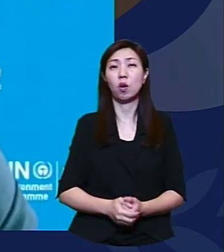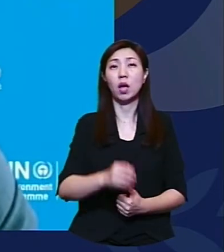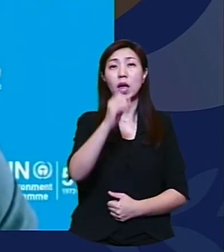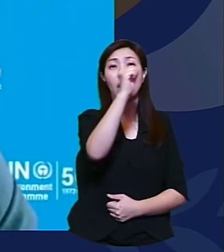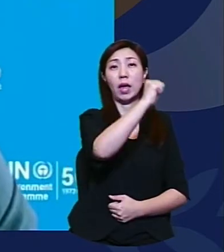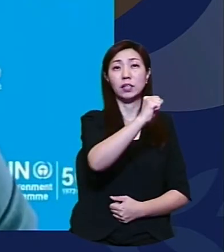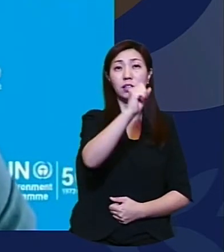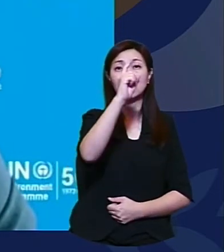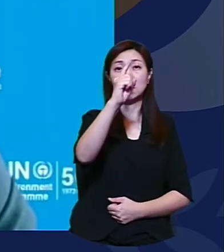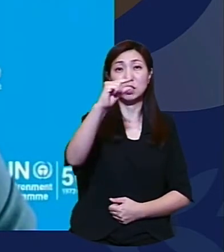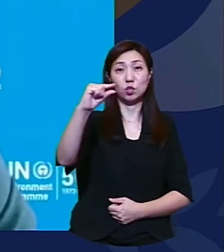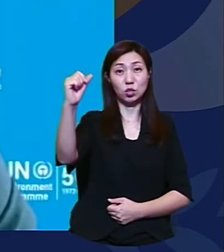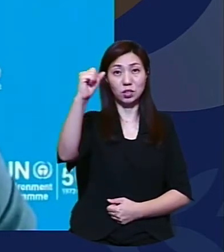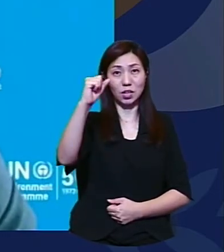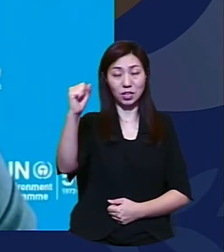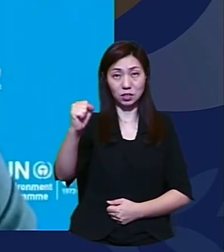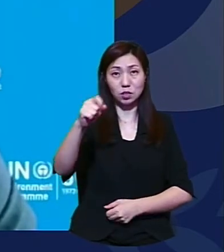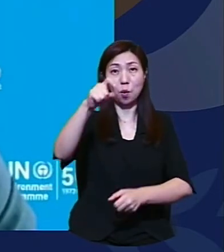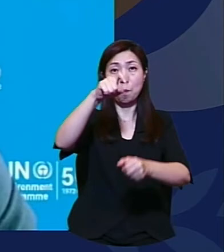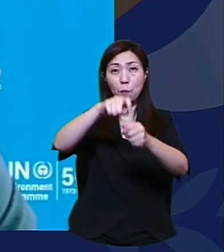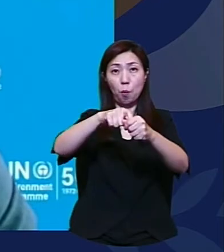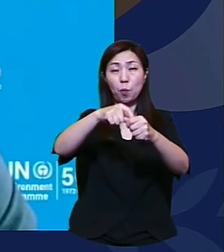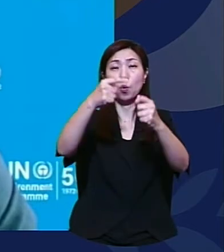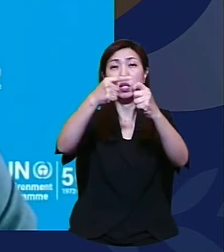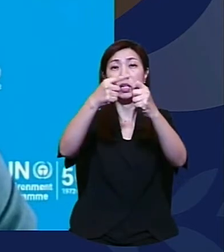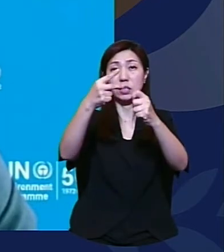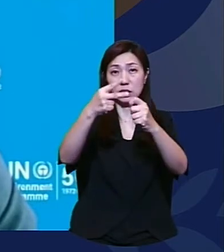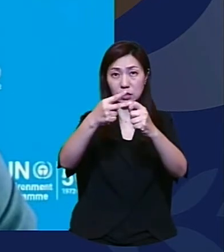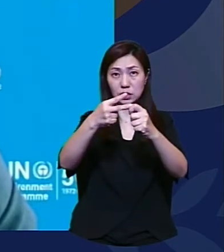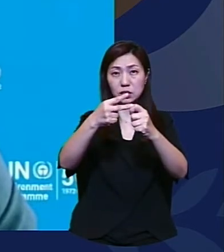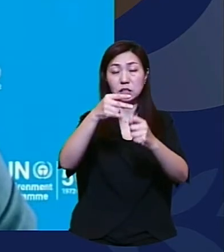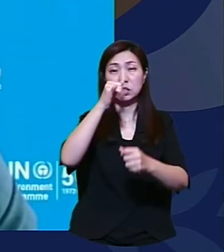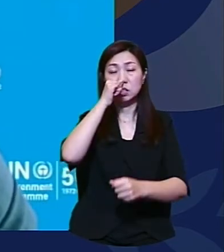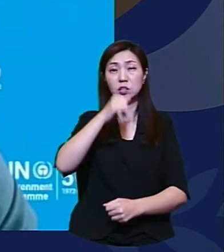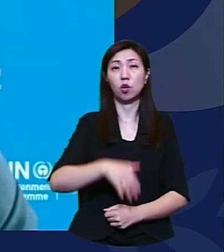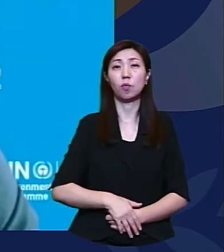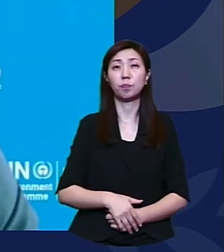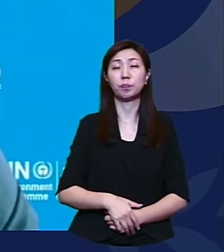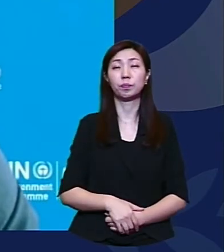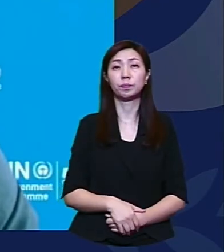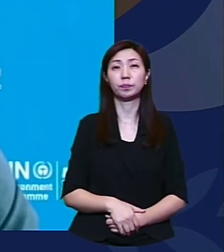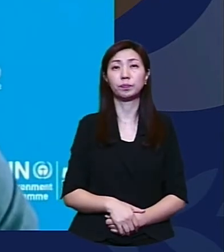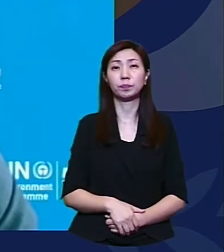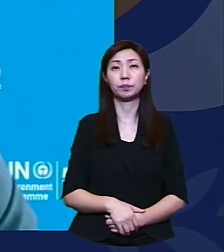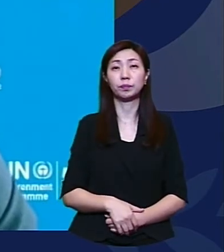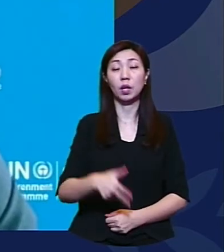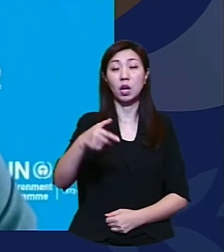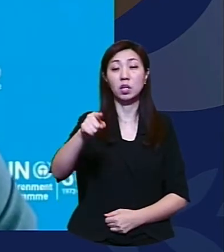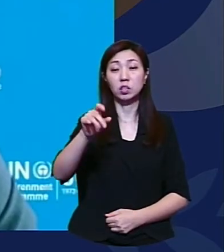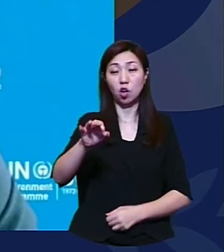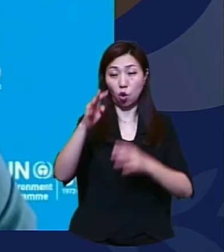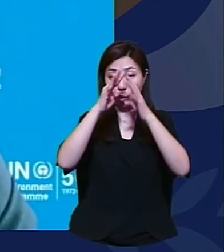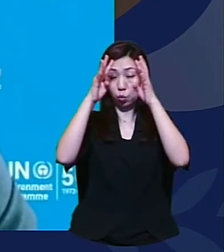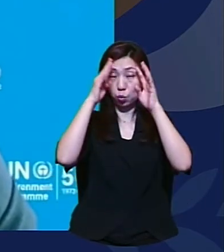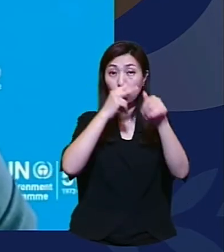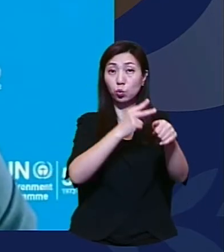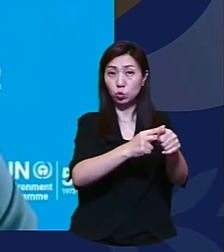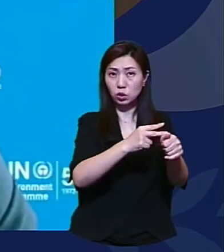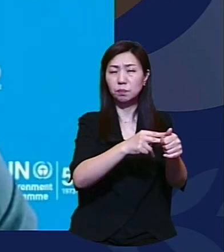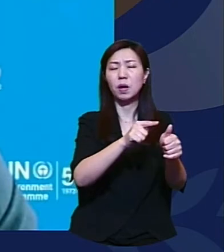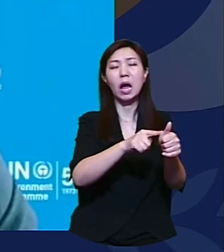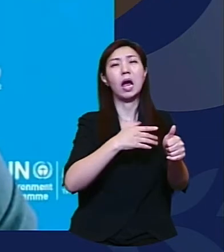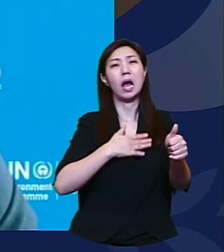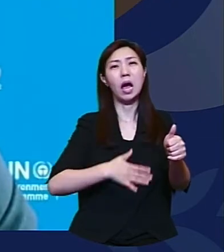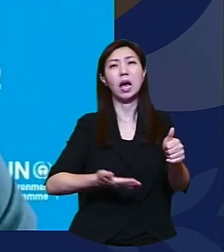of this month, as you may know, Professor Jang, the Secretary General will be hosting the Food